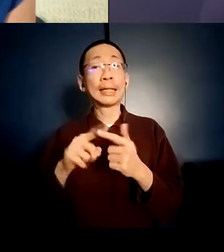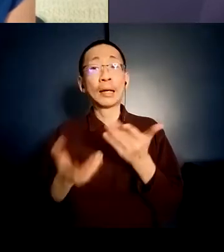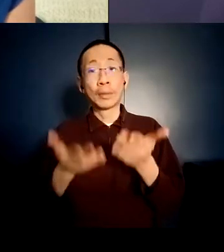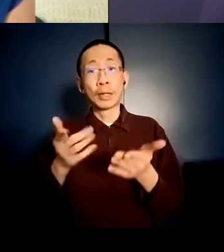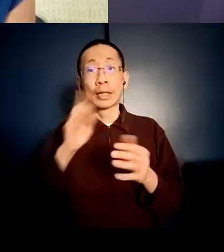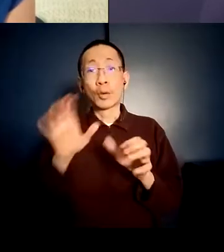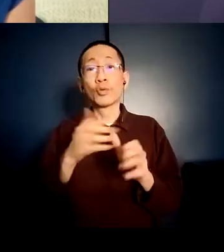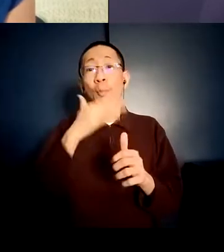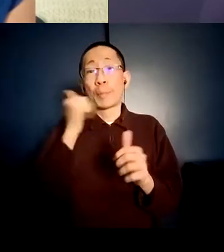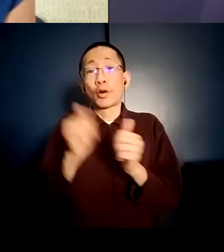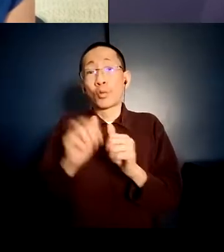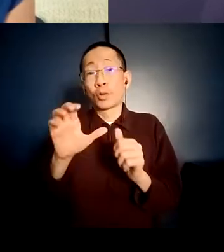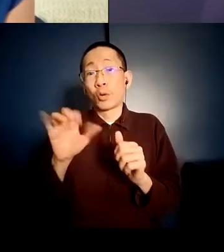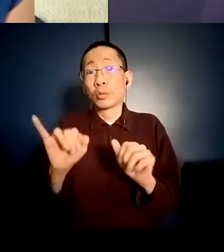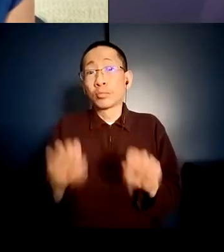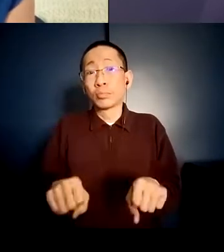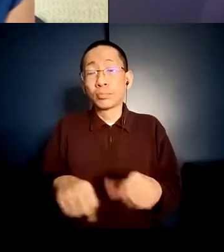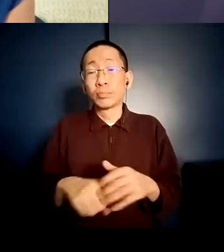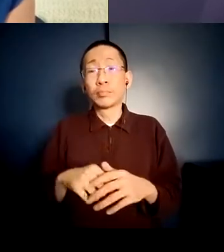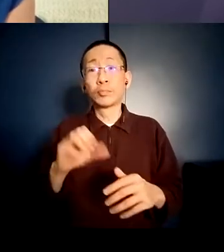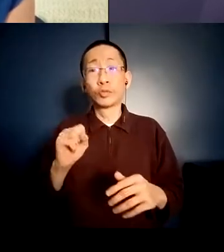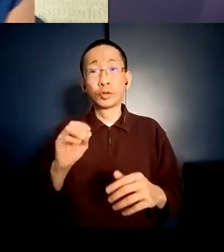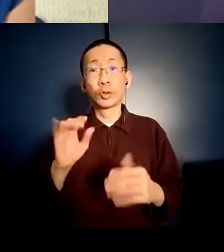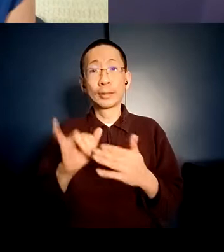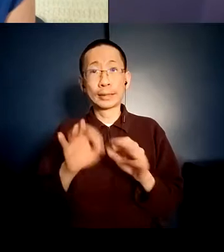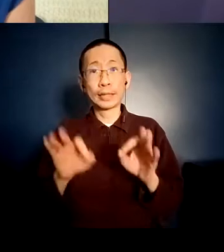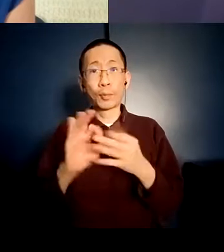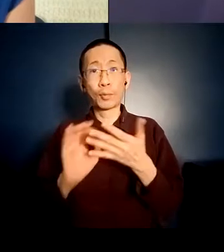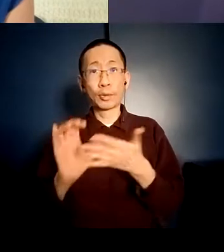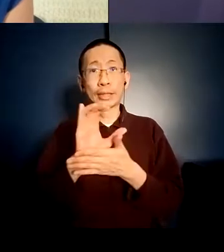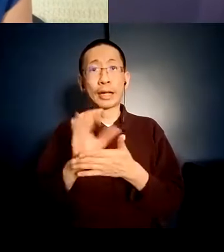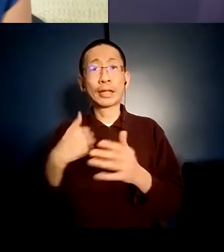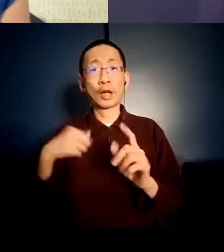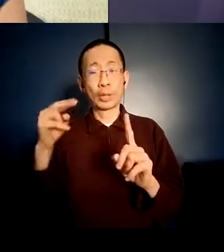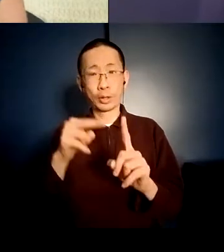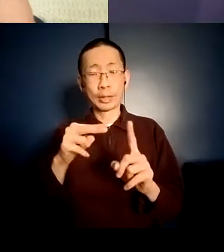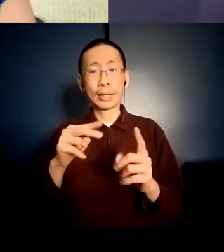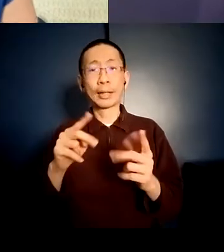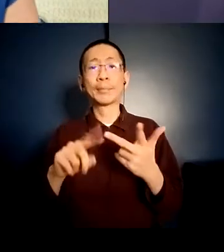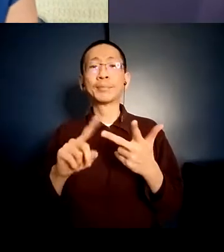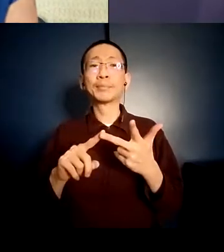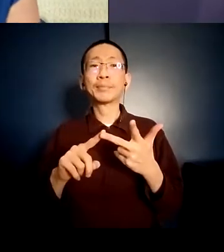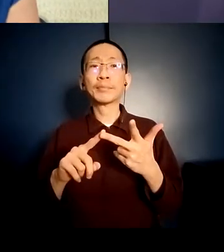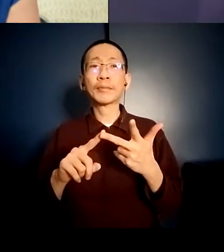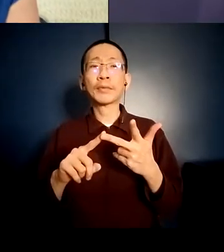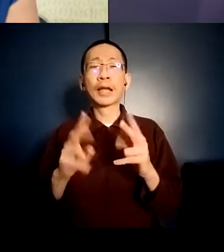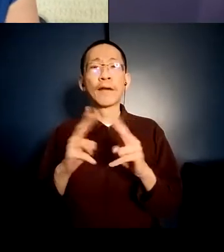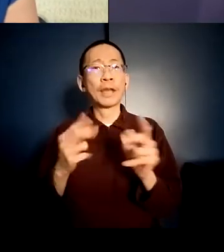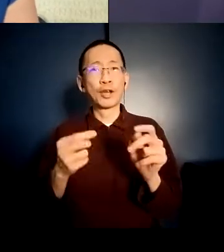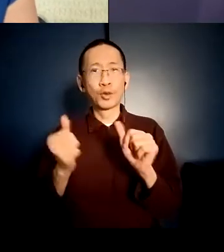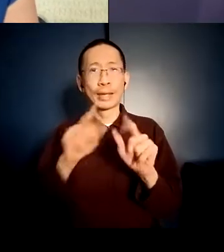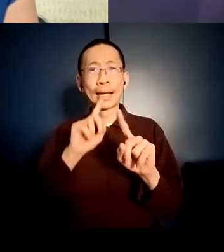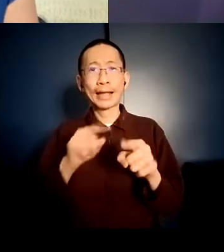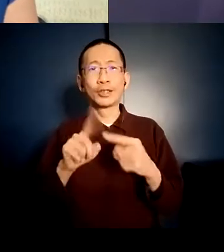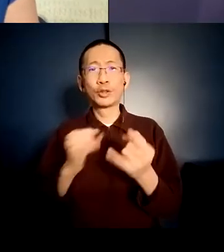with cochlear implants. So that's an important criterion that we look at. And then very quick answer to